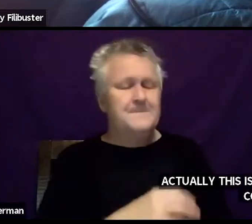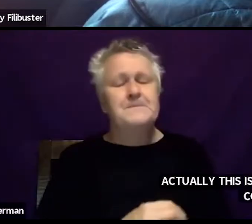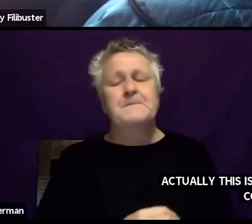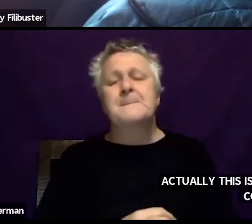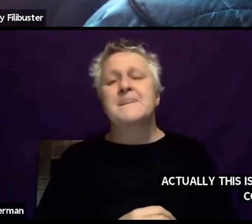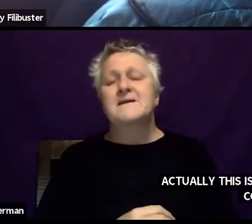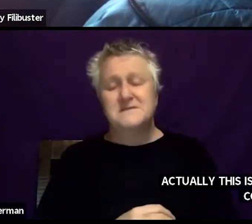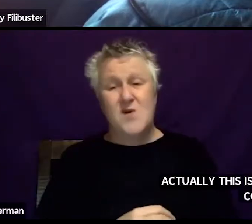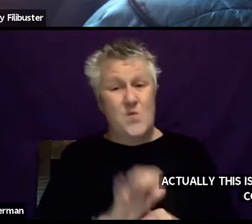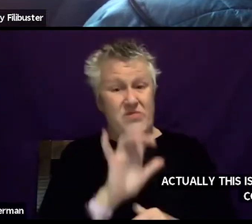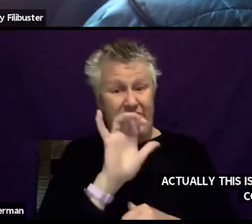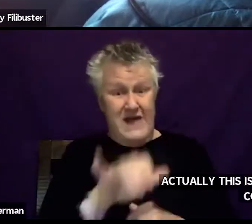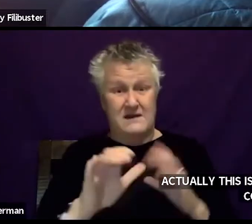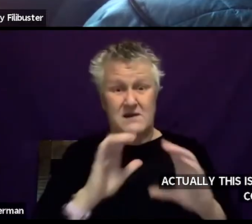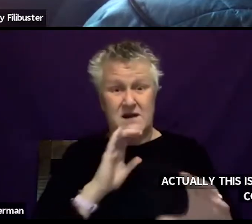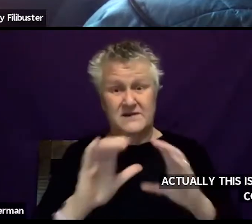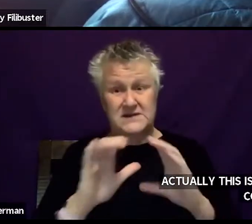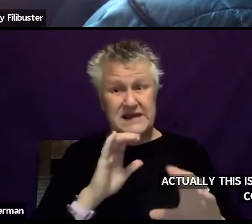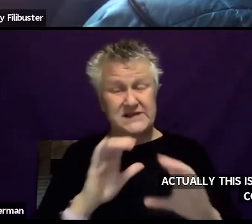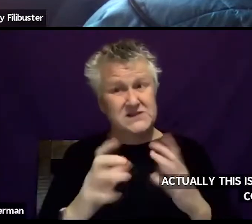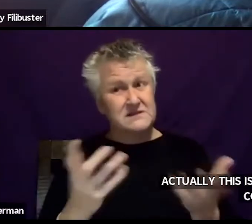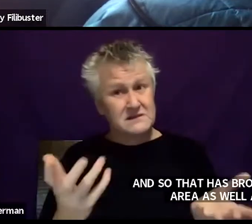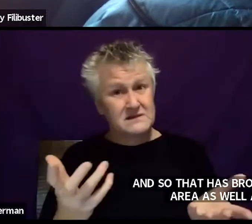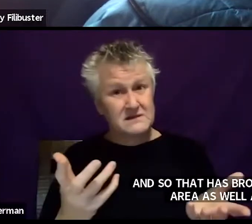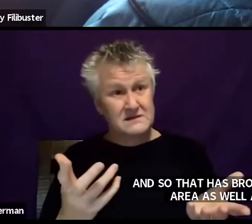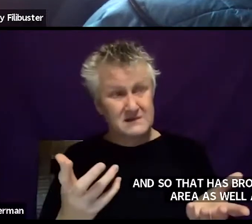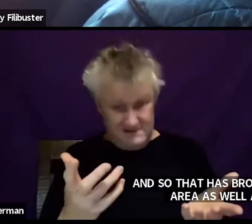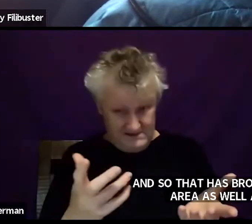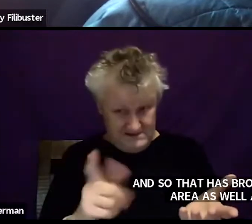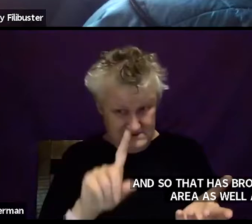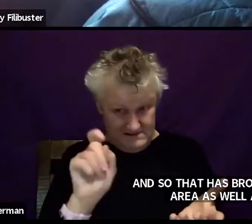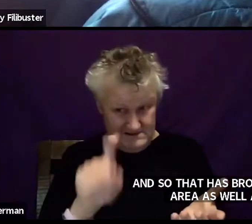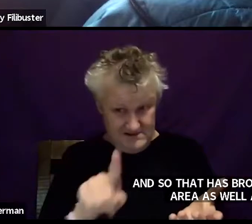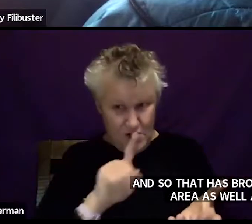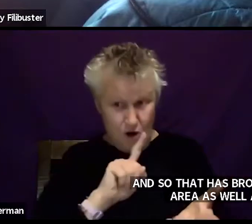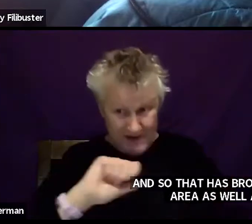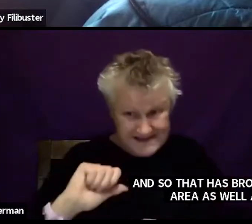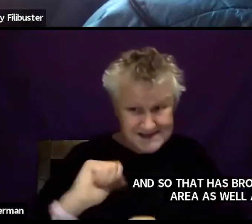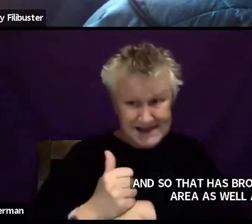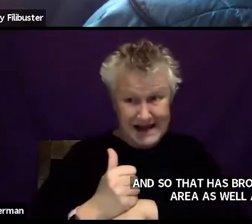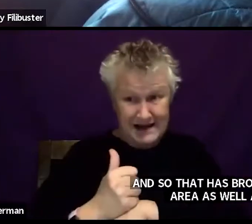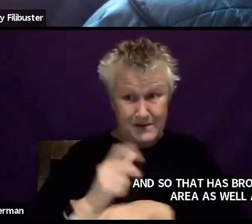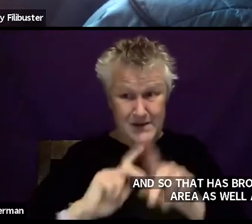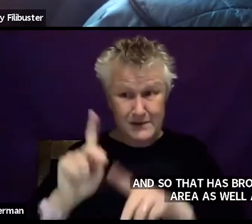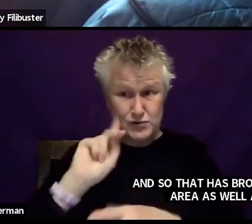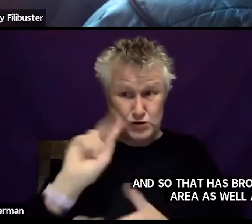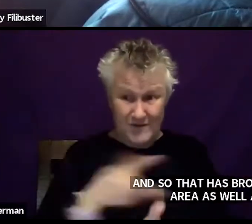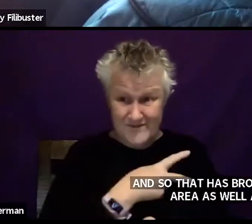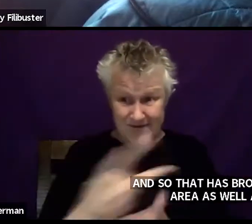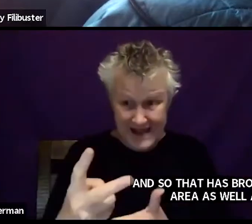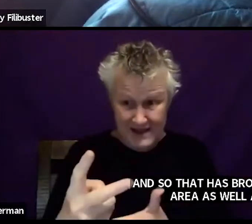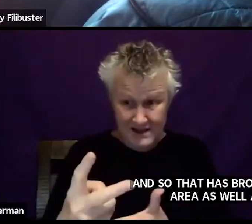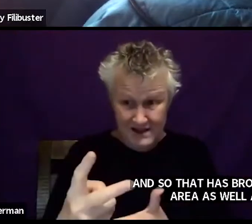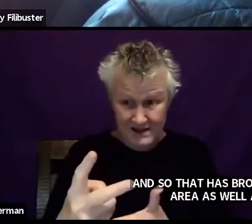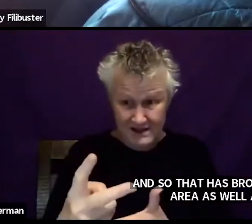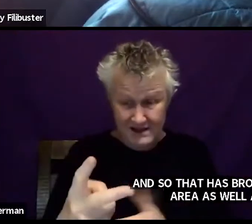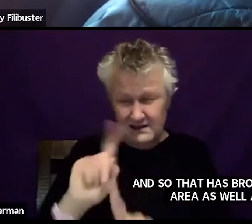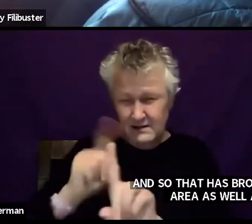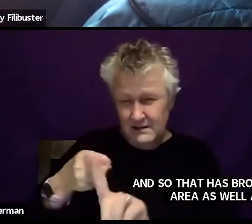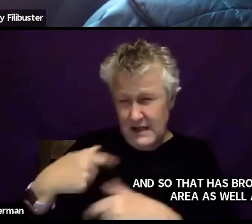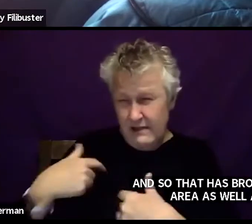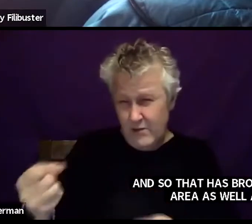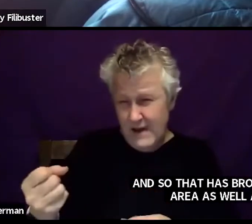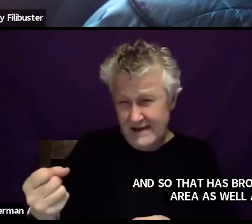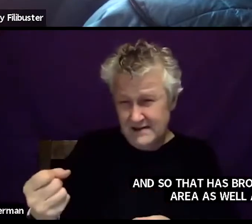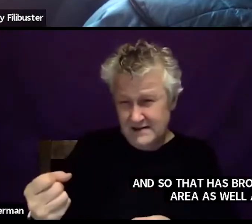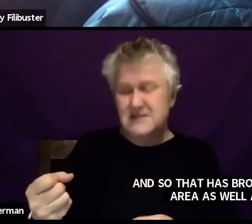know, are we setting people up to fail essentially health-wise, and the real health inequalities that many disabled people